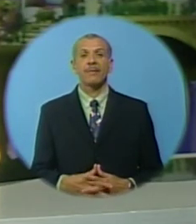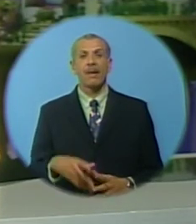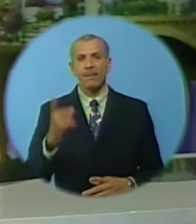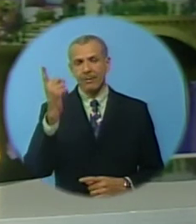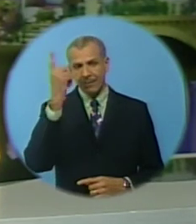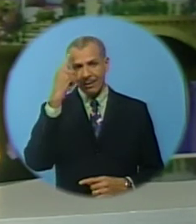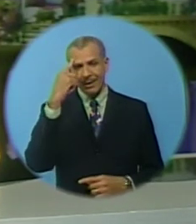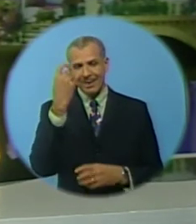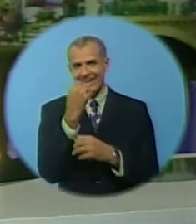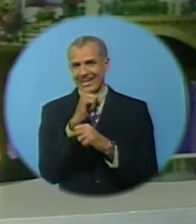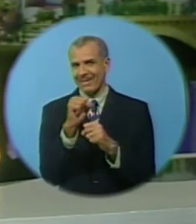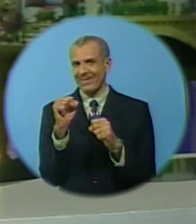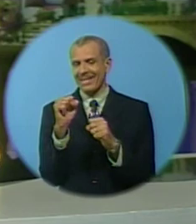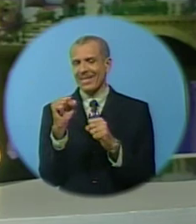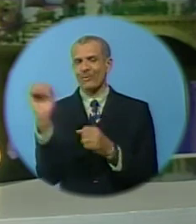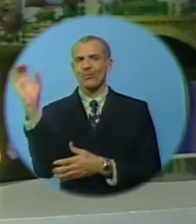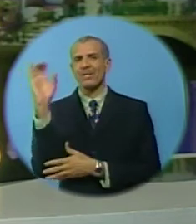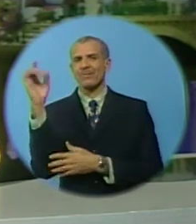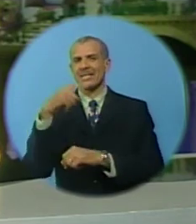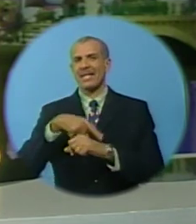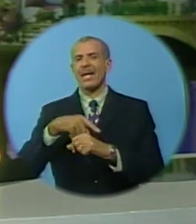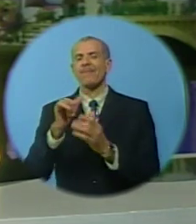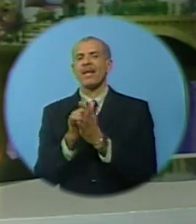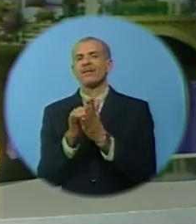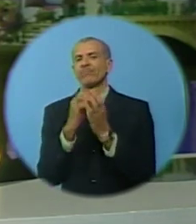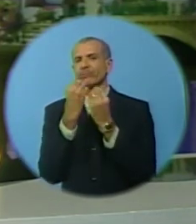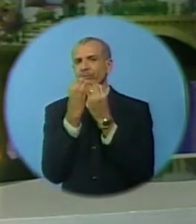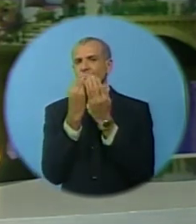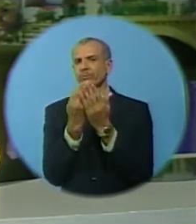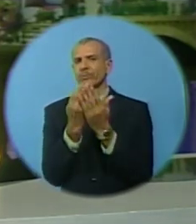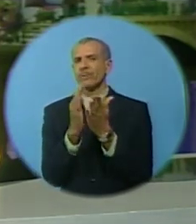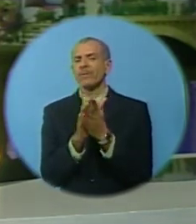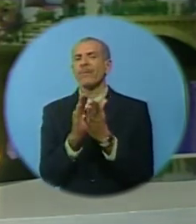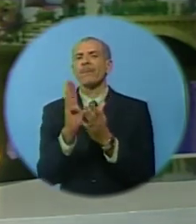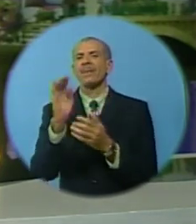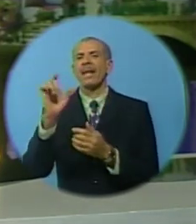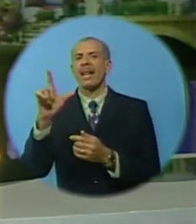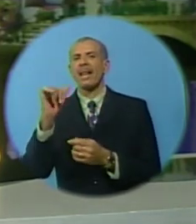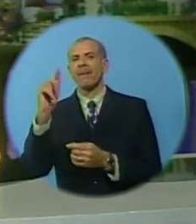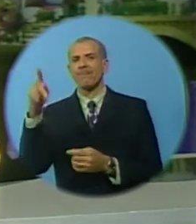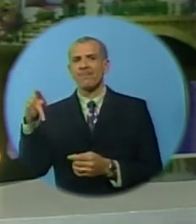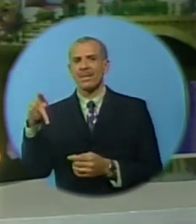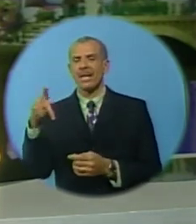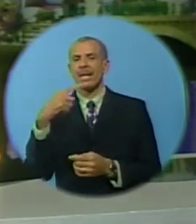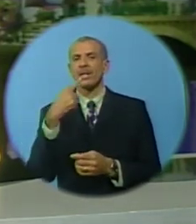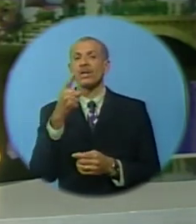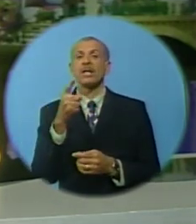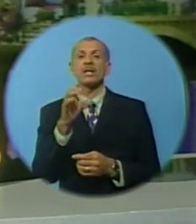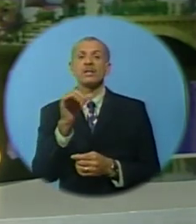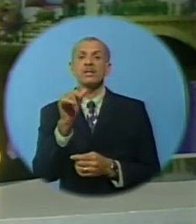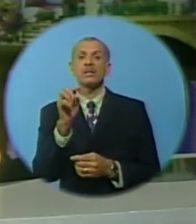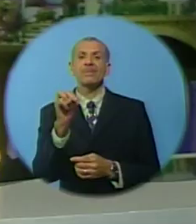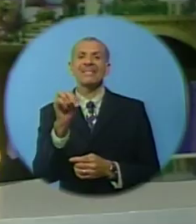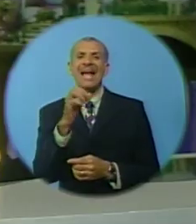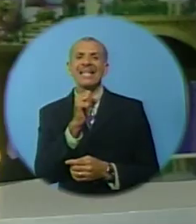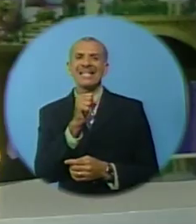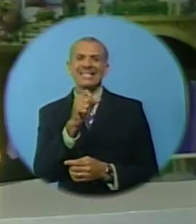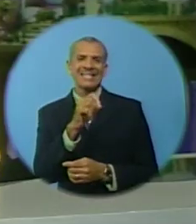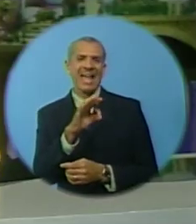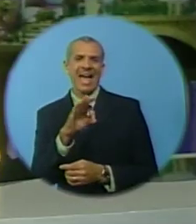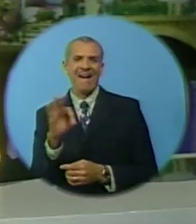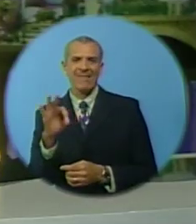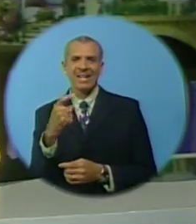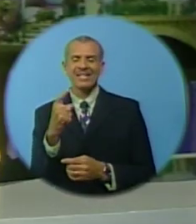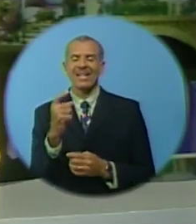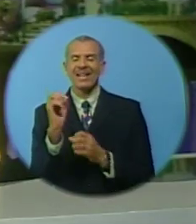Think safety this Christmas season. That's the message from the Barbados Light and Power Company Limited to its customers and staff as they light